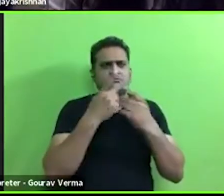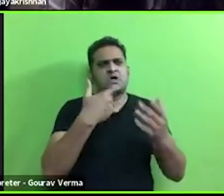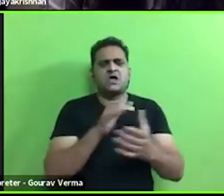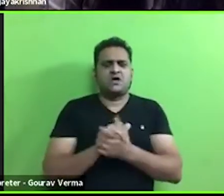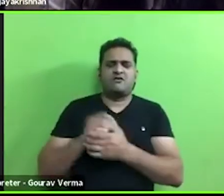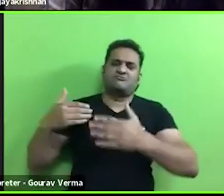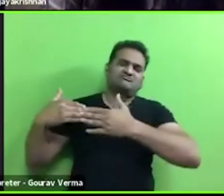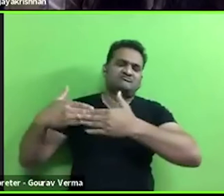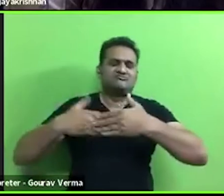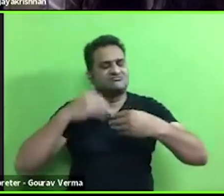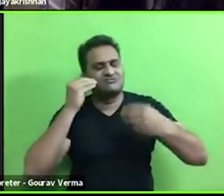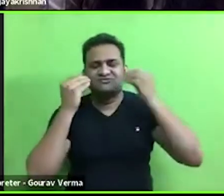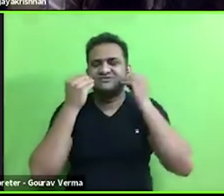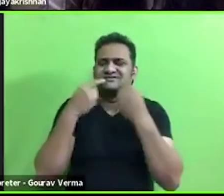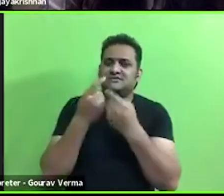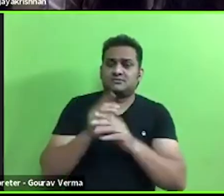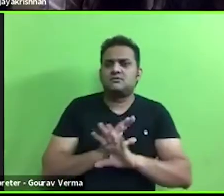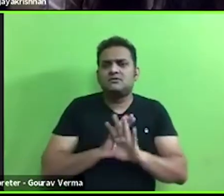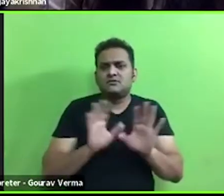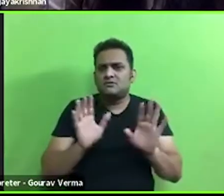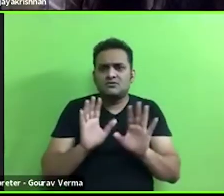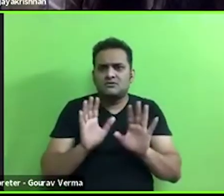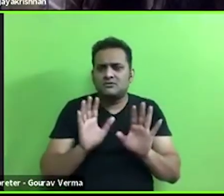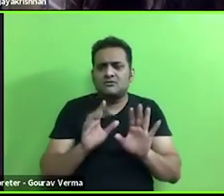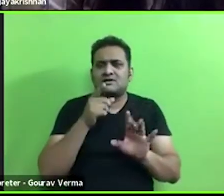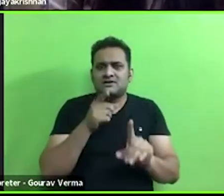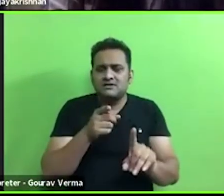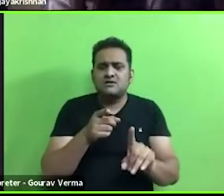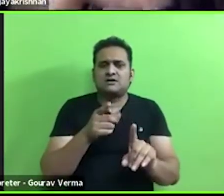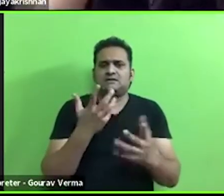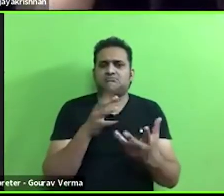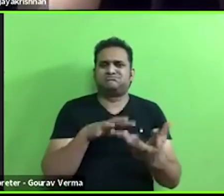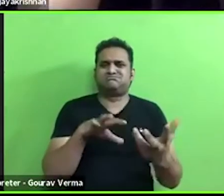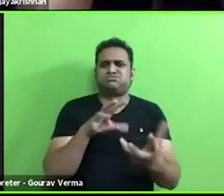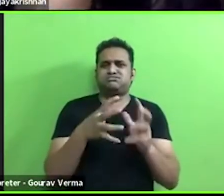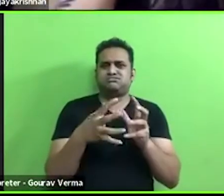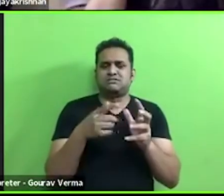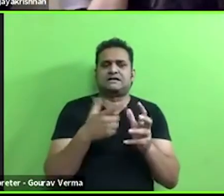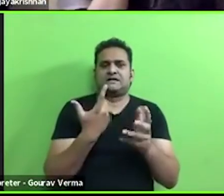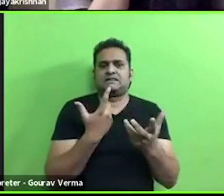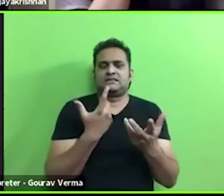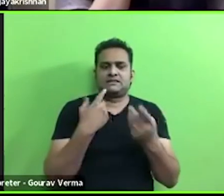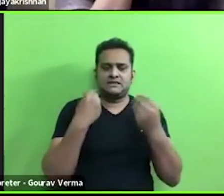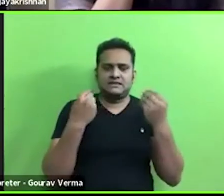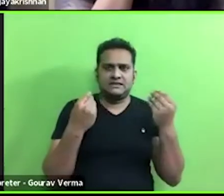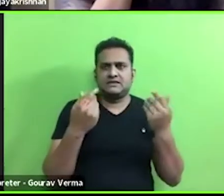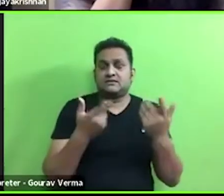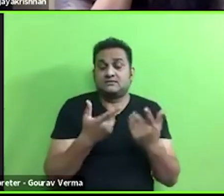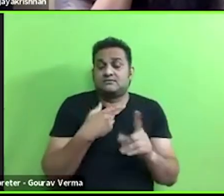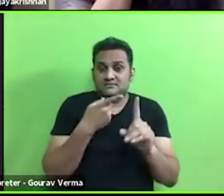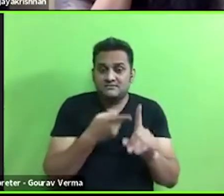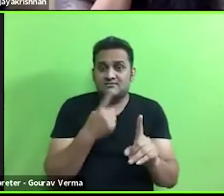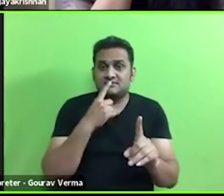and kissing. No, to say that there is a mess here and we are grappling with it. I think that